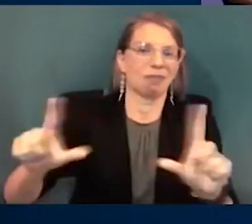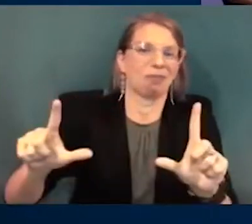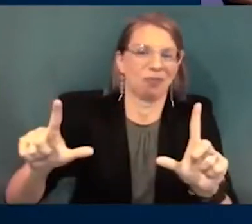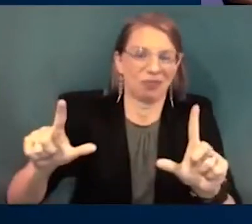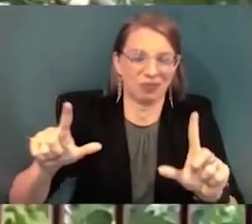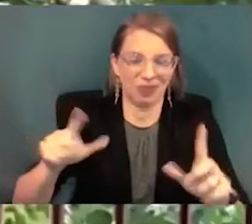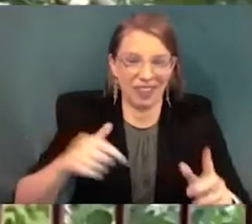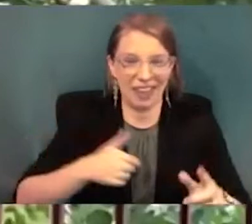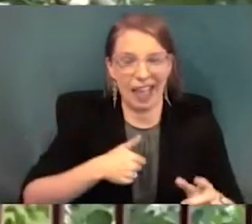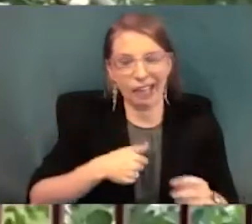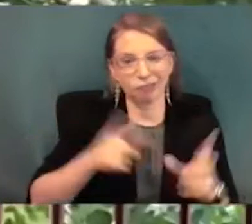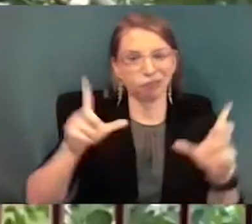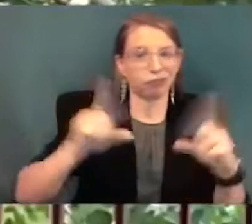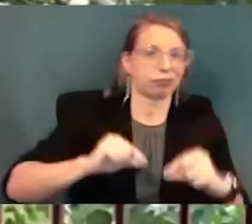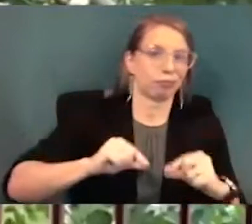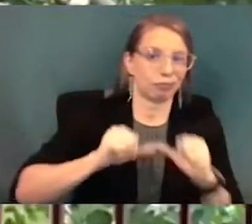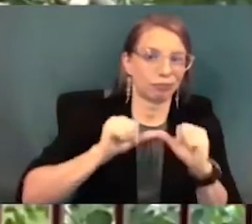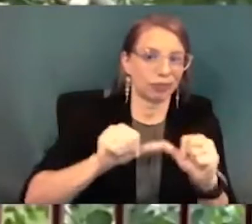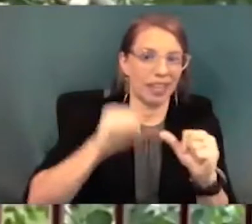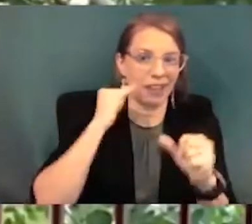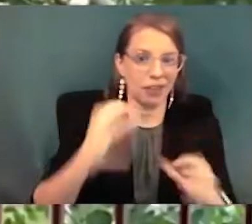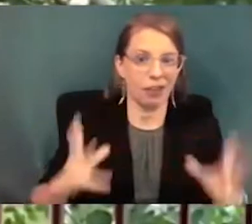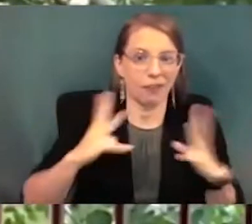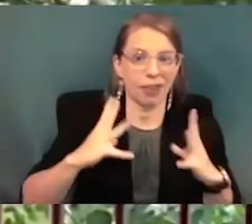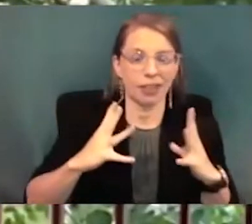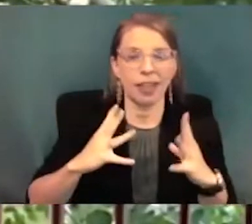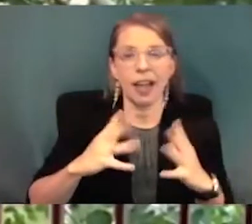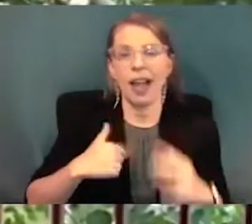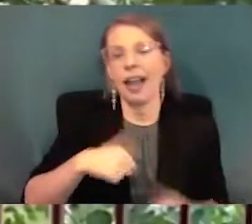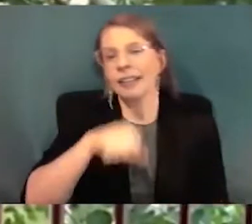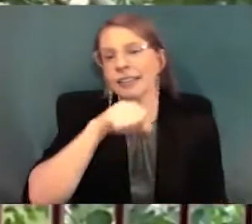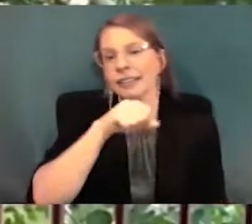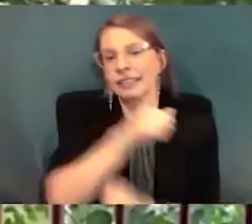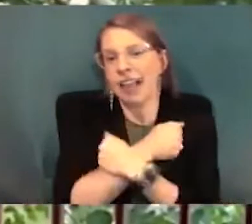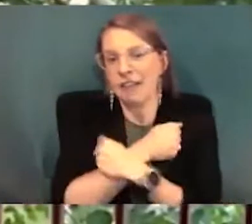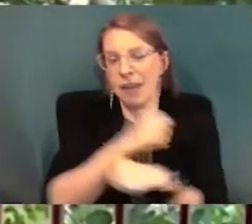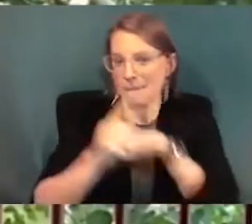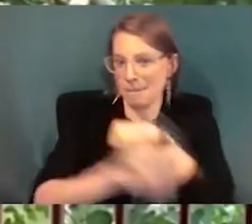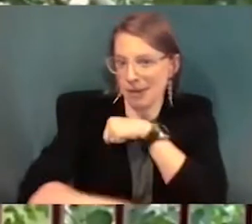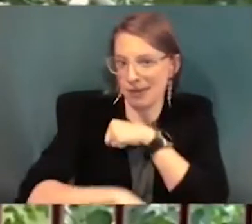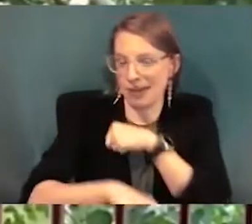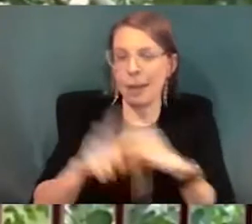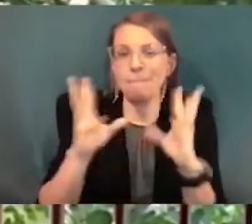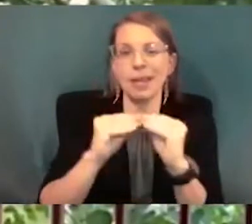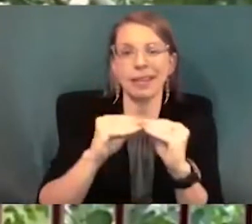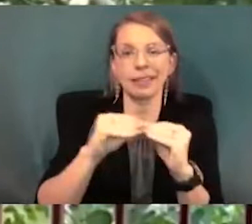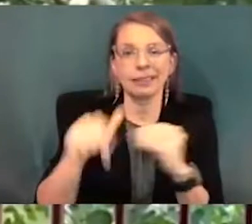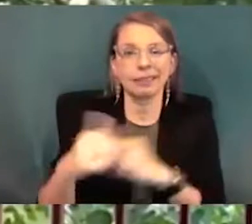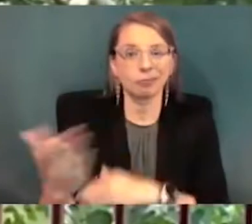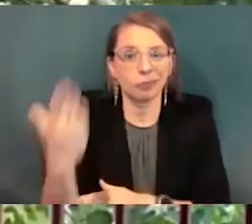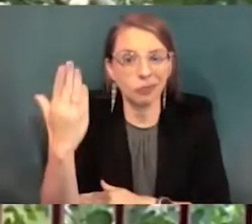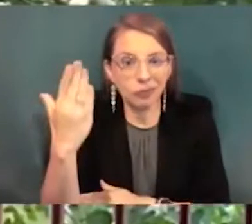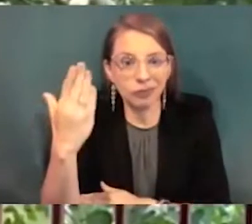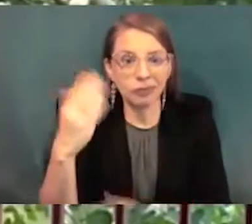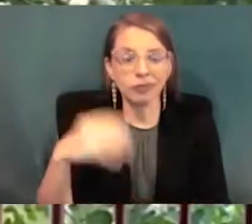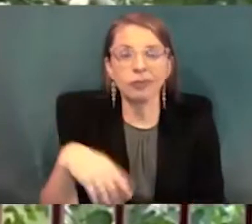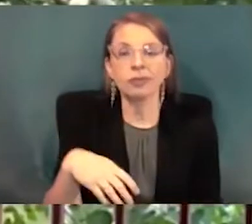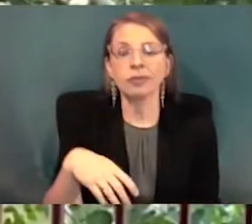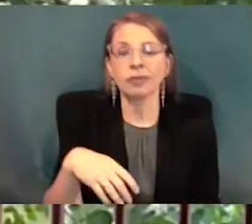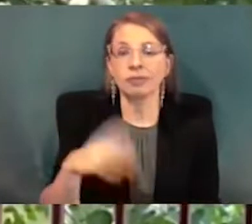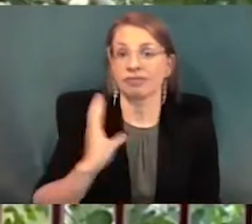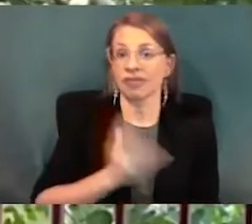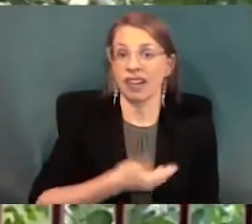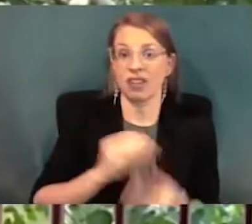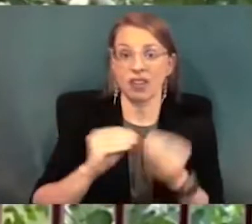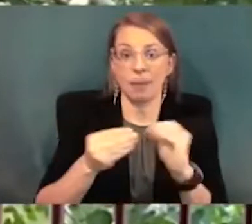overnight? I love punishment. We had a meeting earlier today, Steve, and our numbers